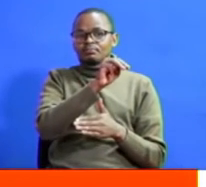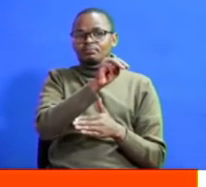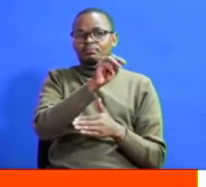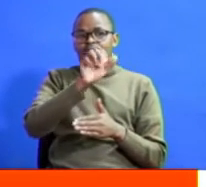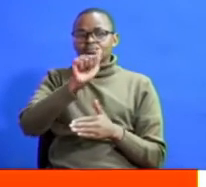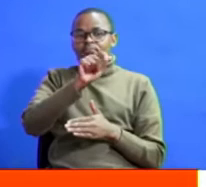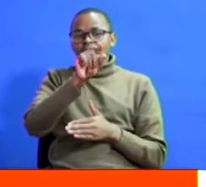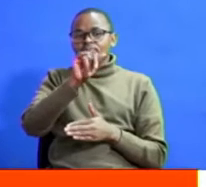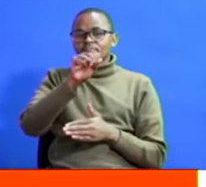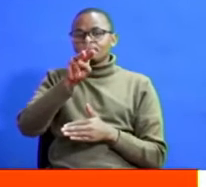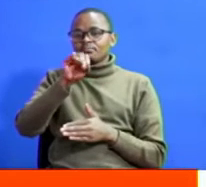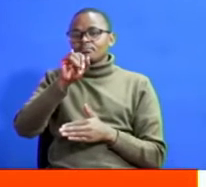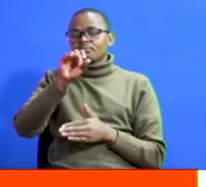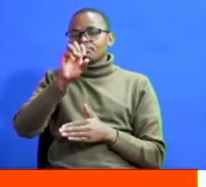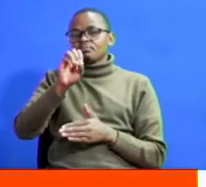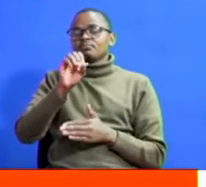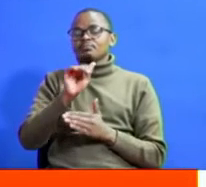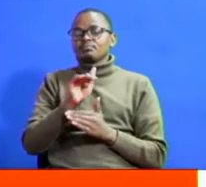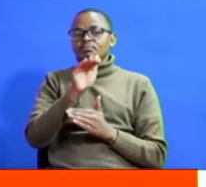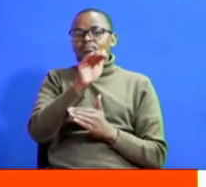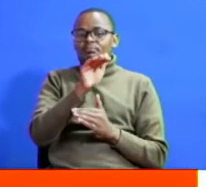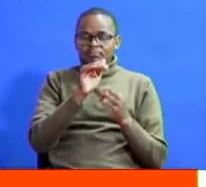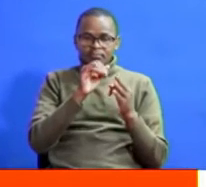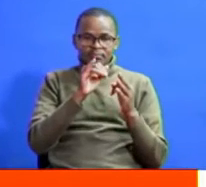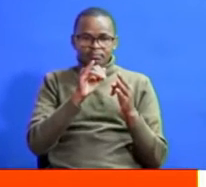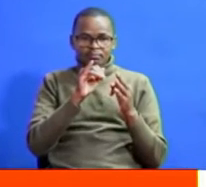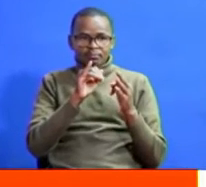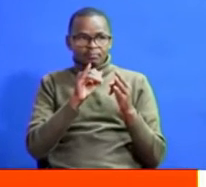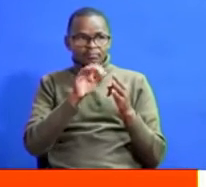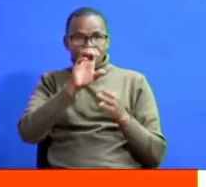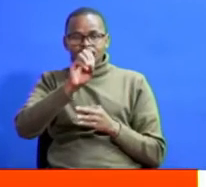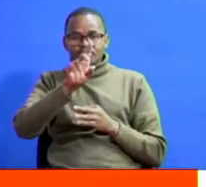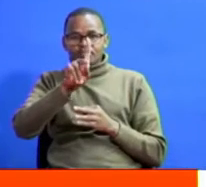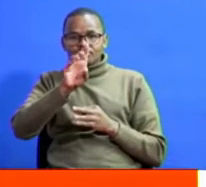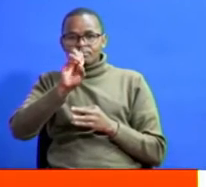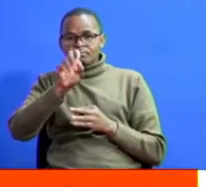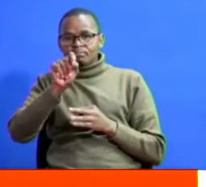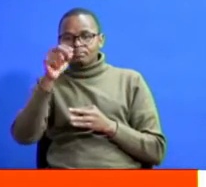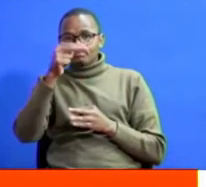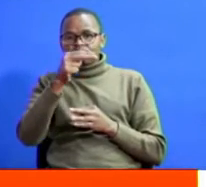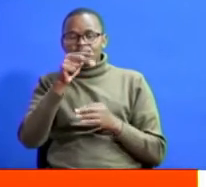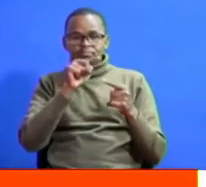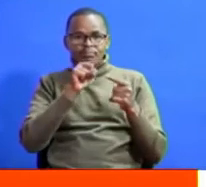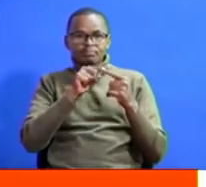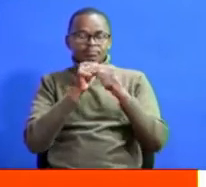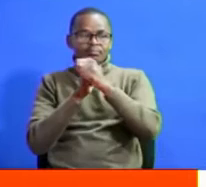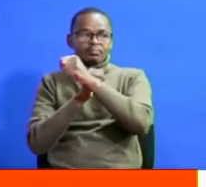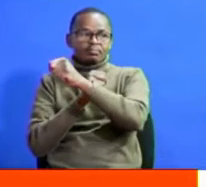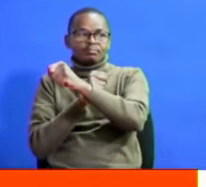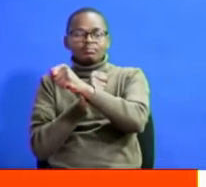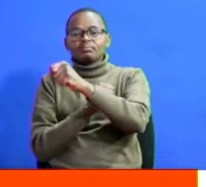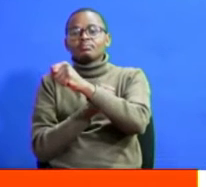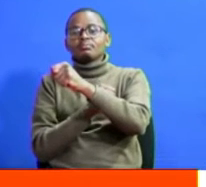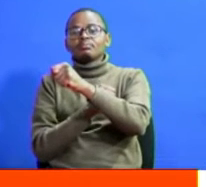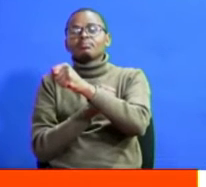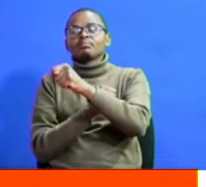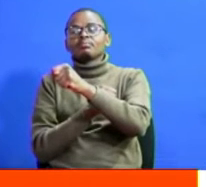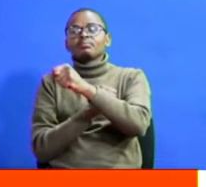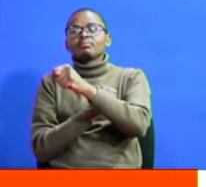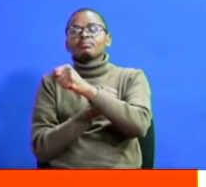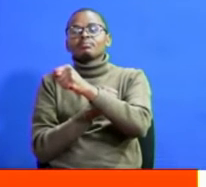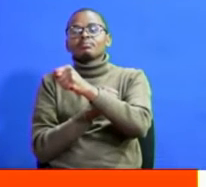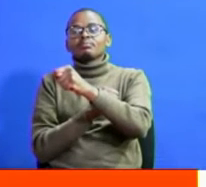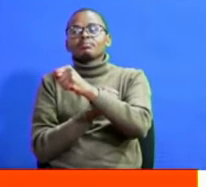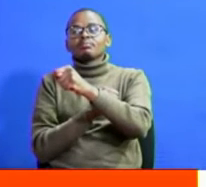Azimio presidential candidate, asking Imran Okoth to step down to support, of course, the